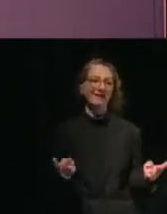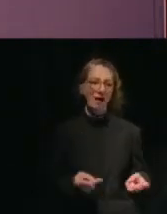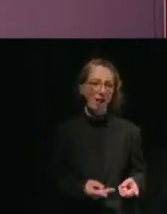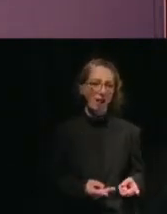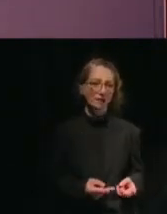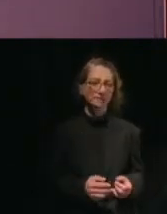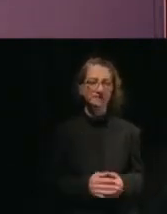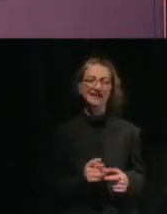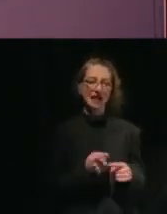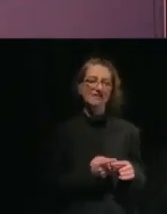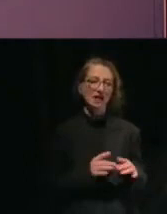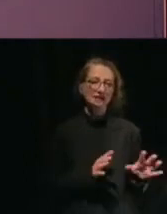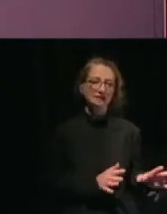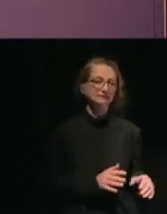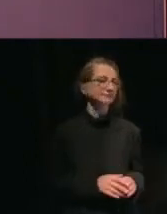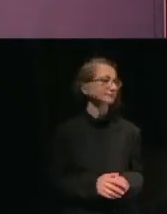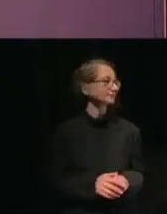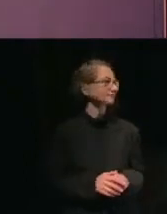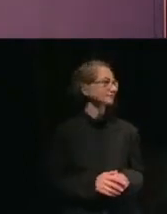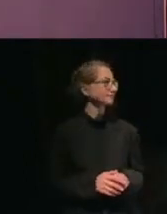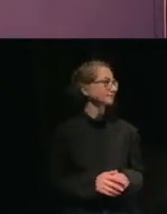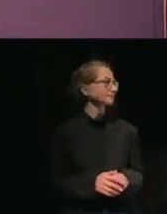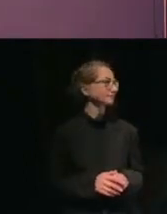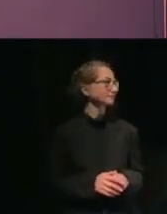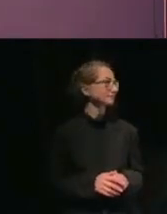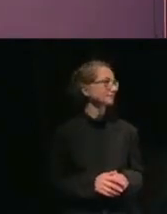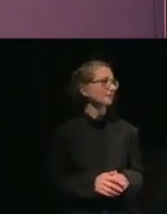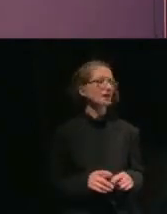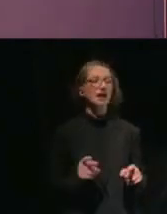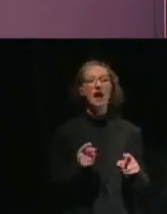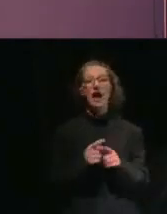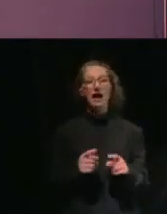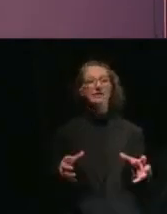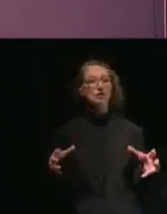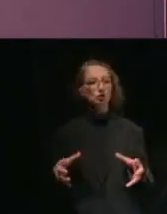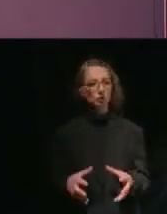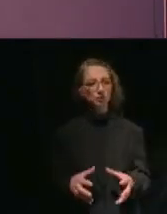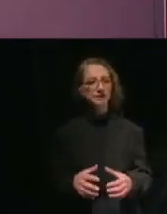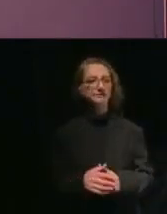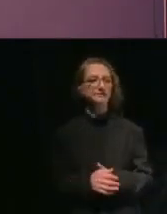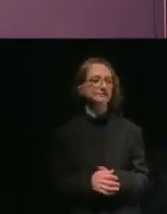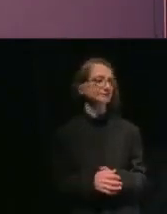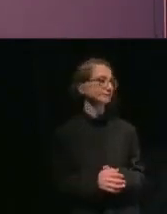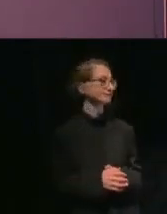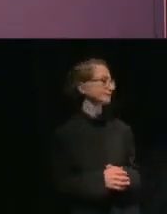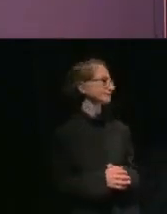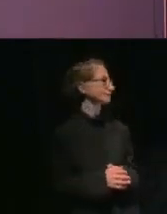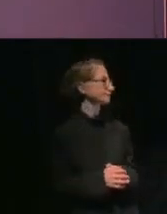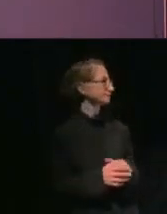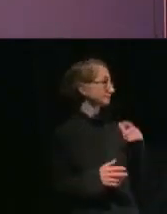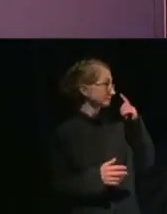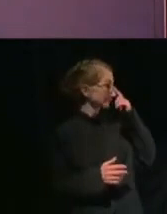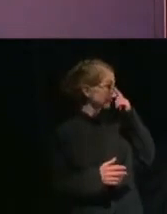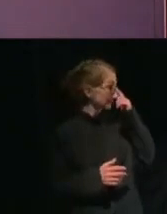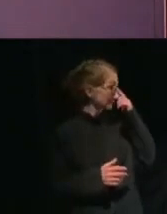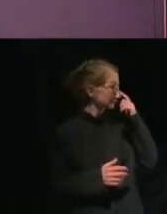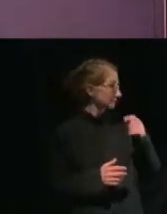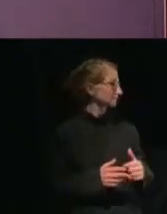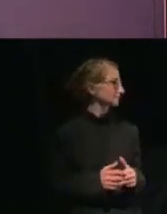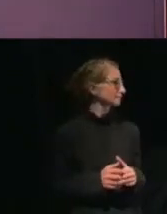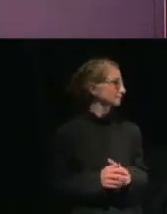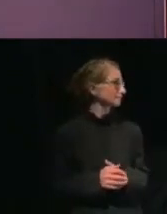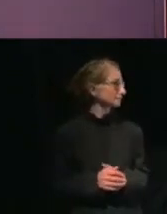say that the independent performing arts is so attractive that they're